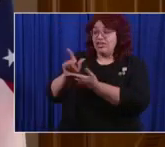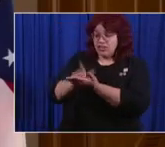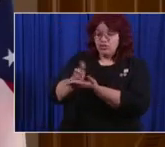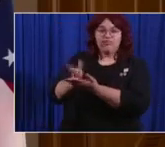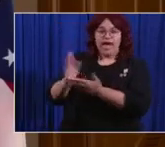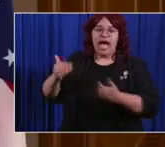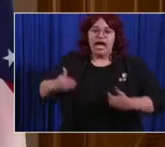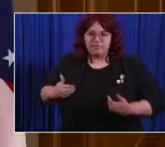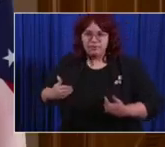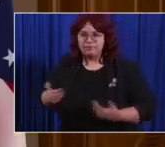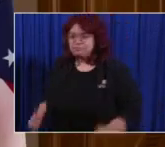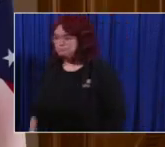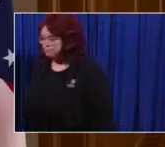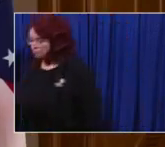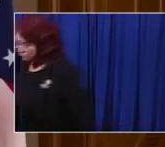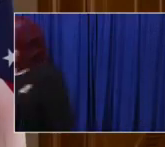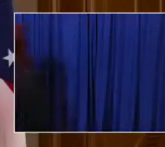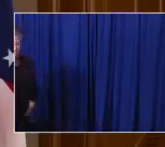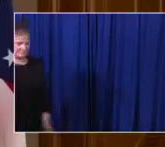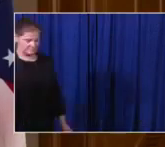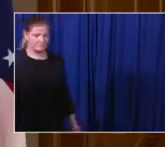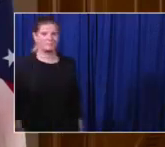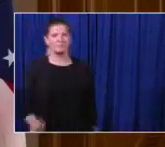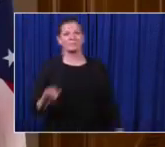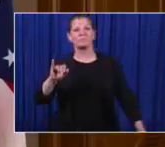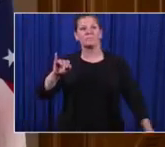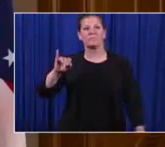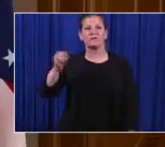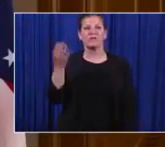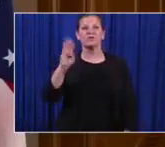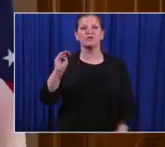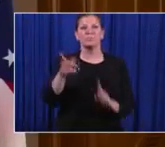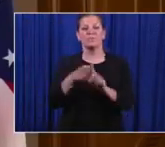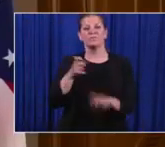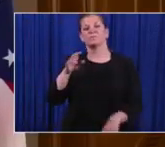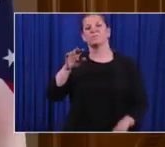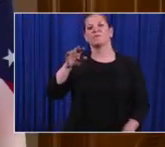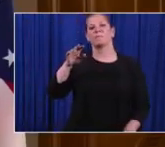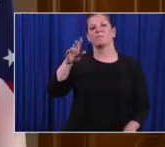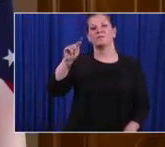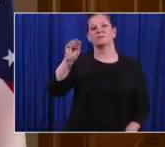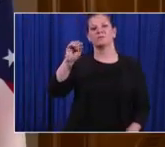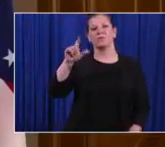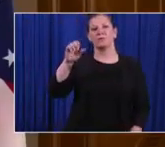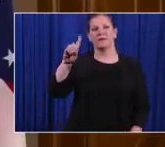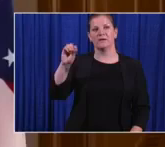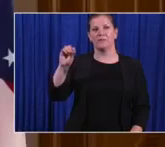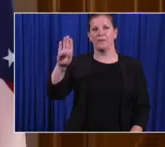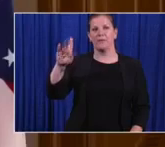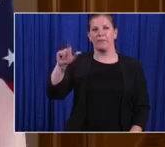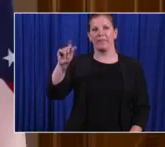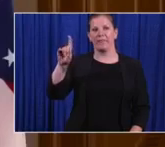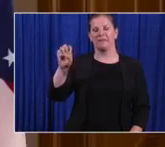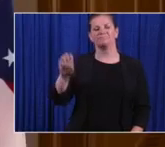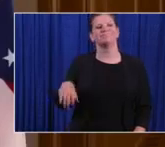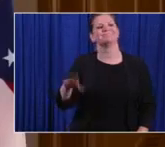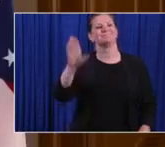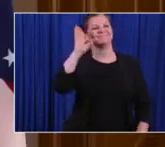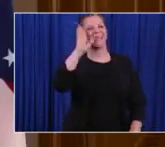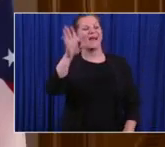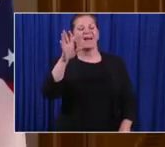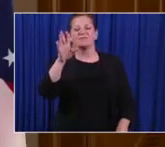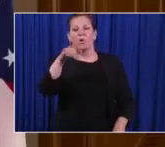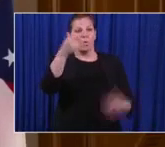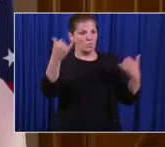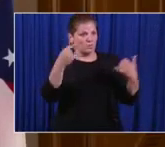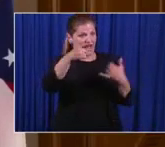Next question is from Jim Province at the Toledo Blade. Hey, Jim. Governor. You walked in today wearing a mask. Is